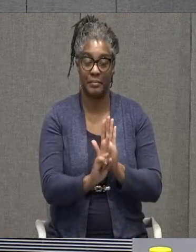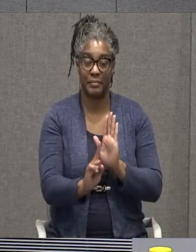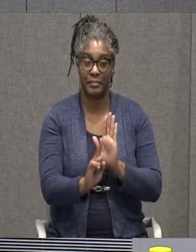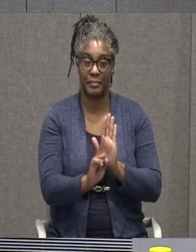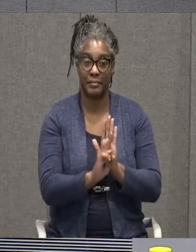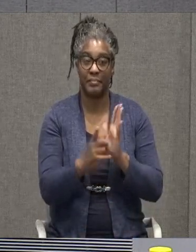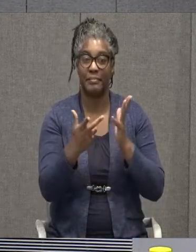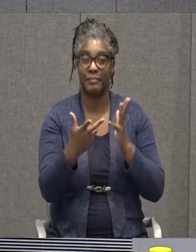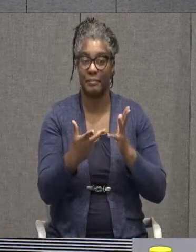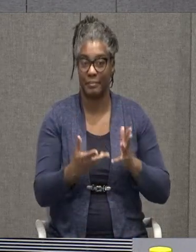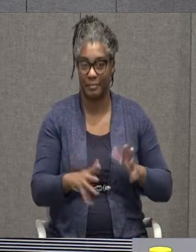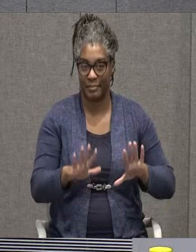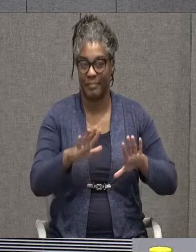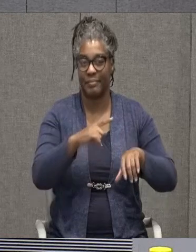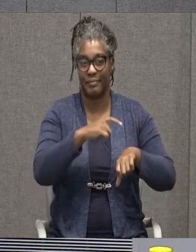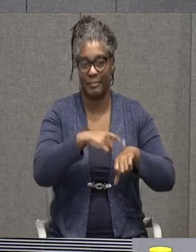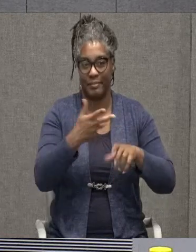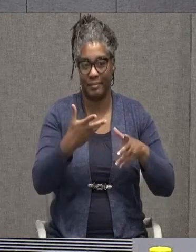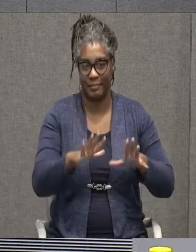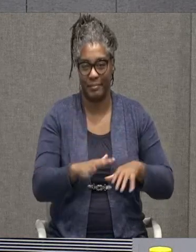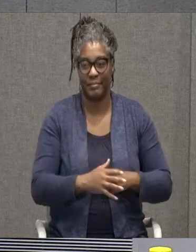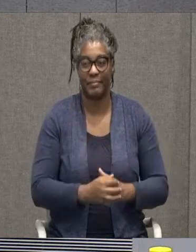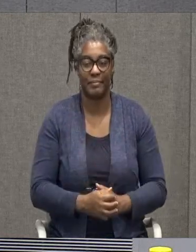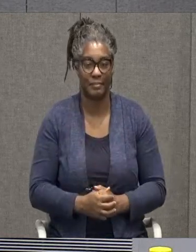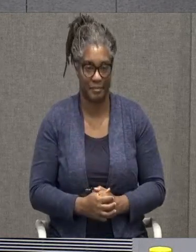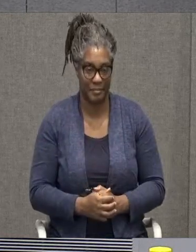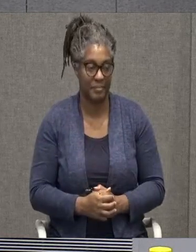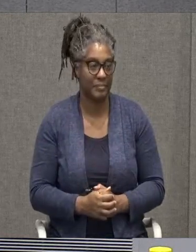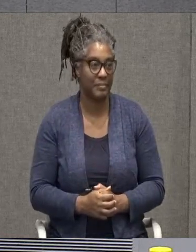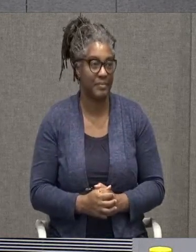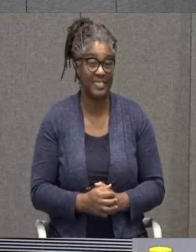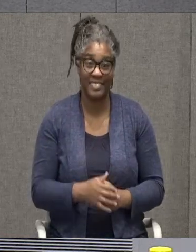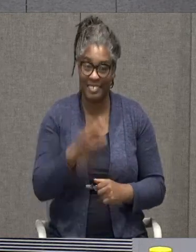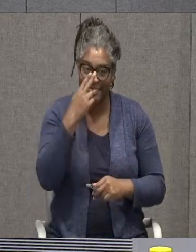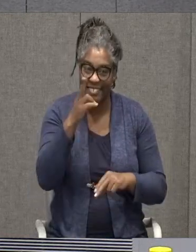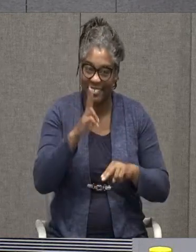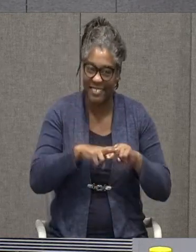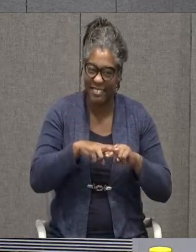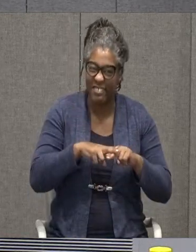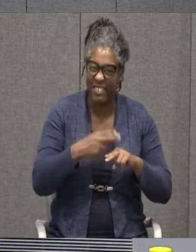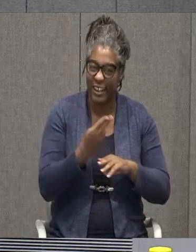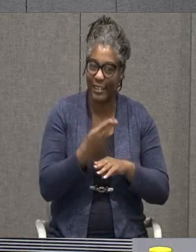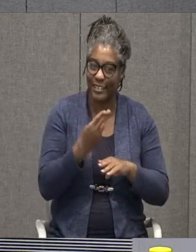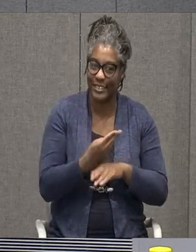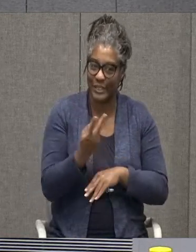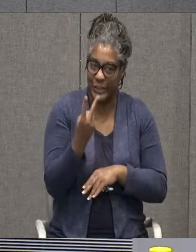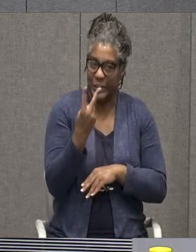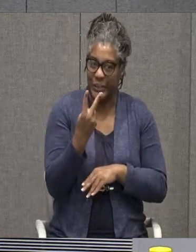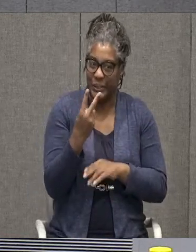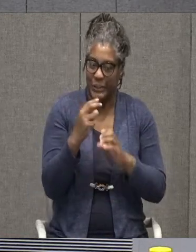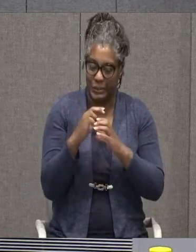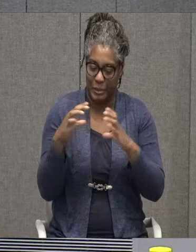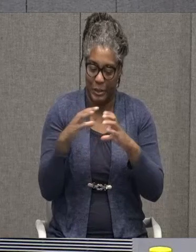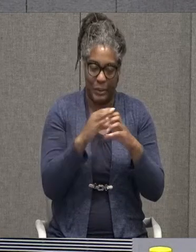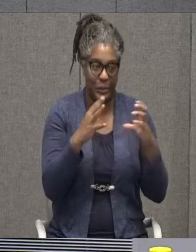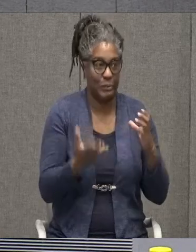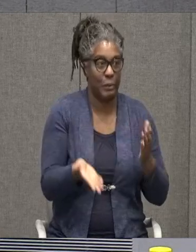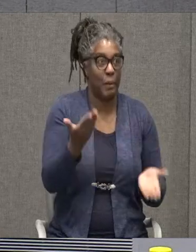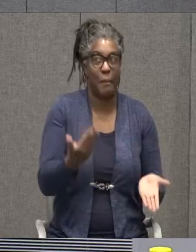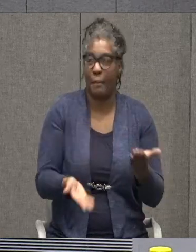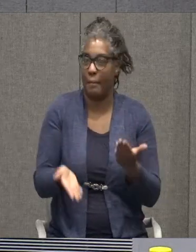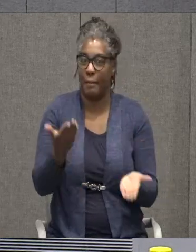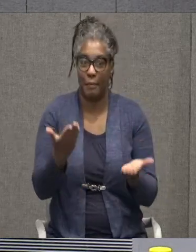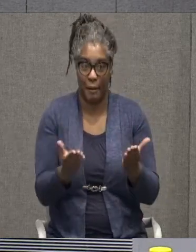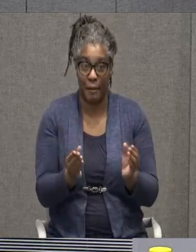And stop. So that was a lot of fun using both balloons. It was a lot more challenging.